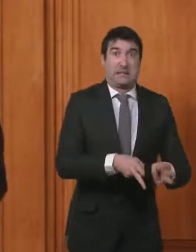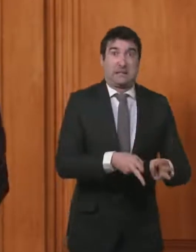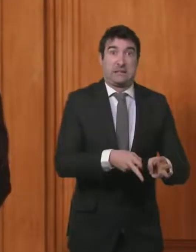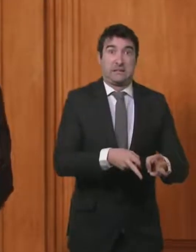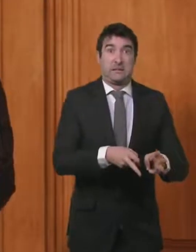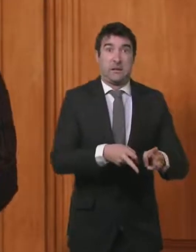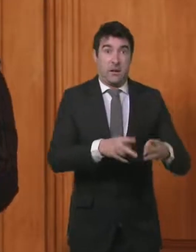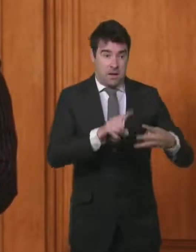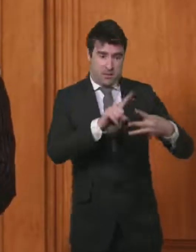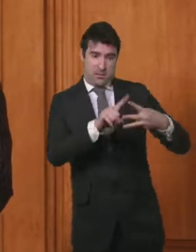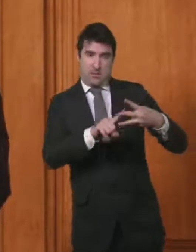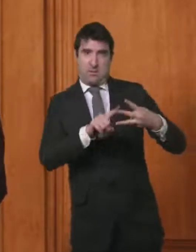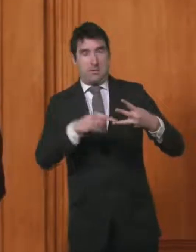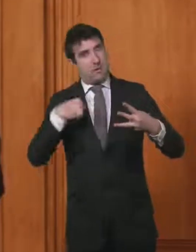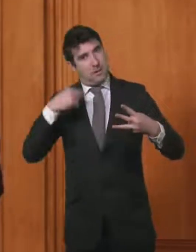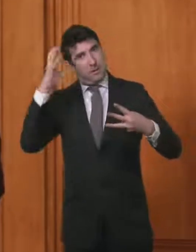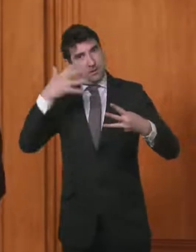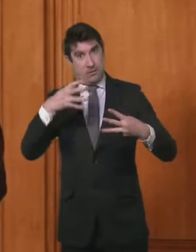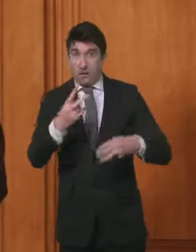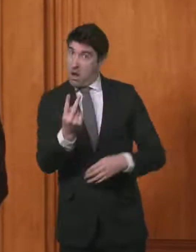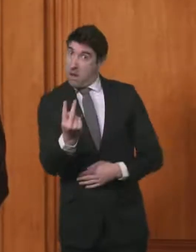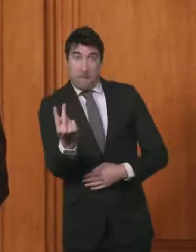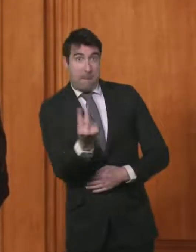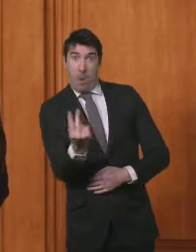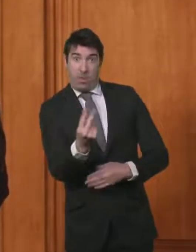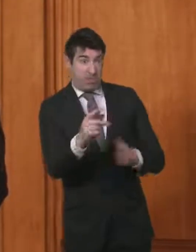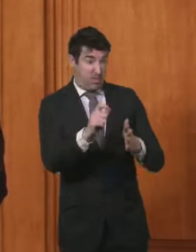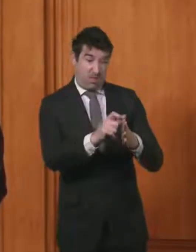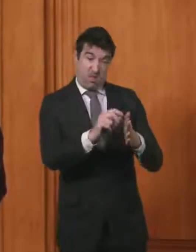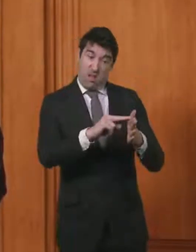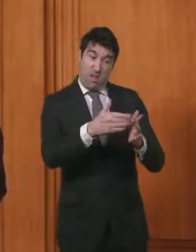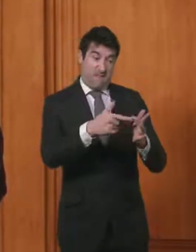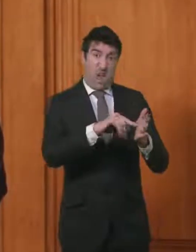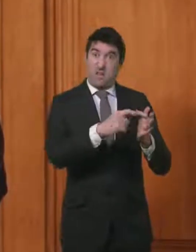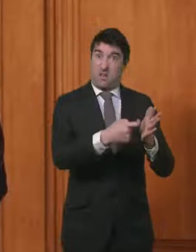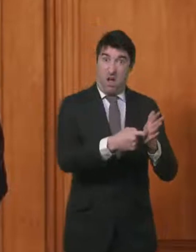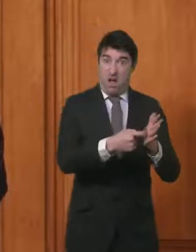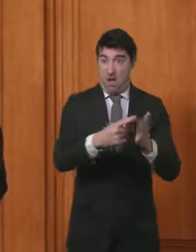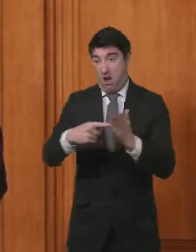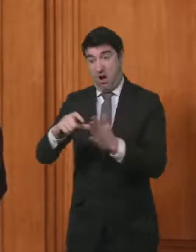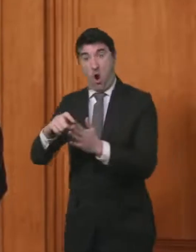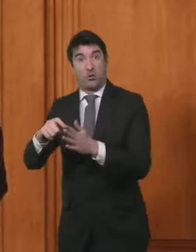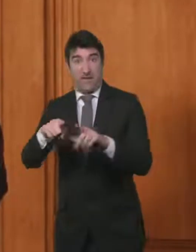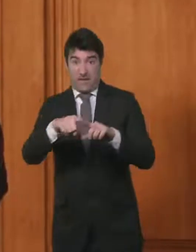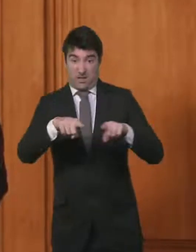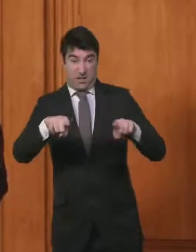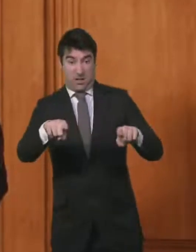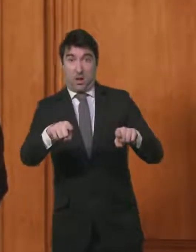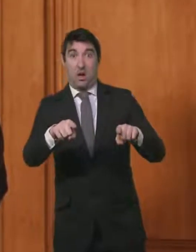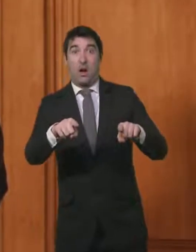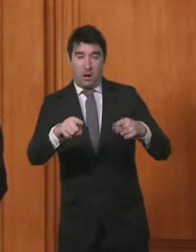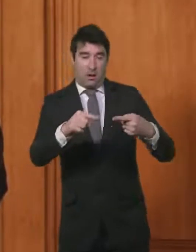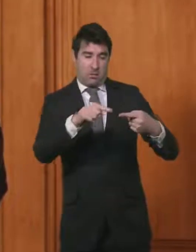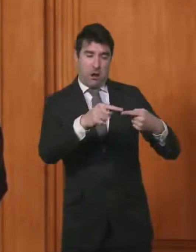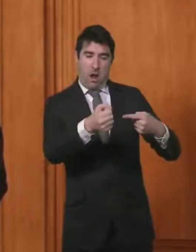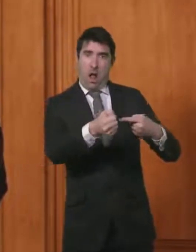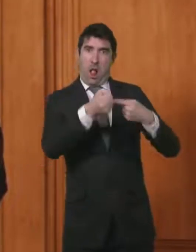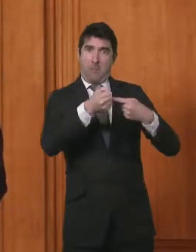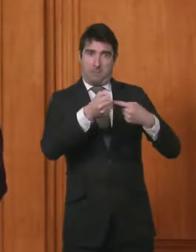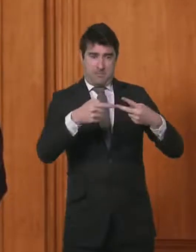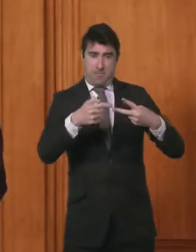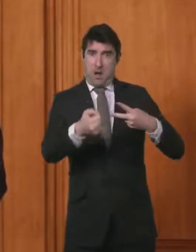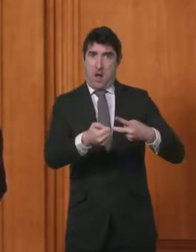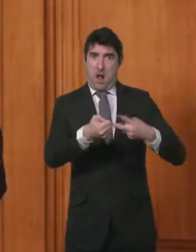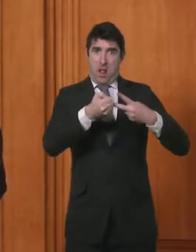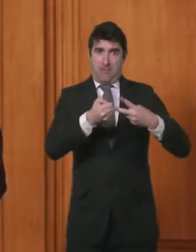already some preliminary data from the AstraZeneca programme. There have been just 2